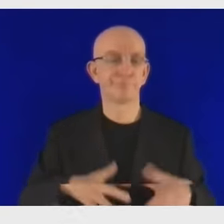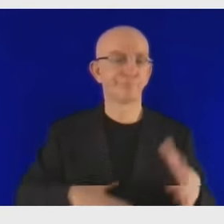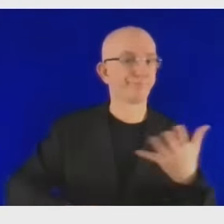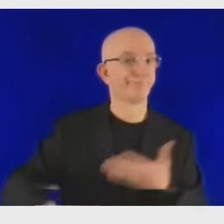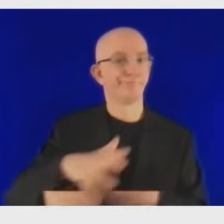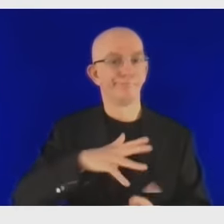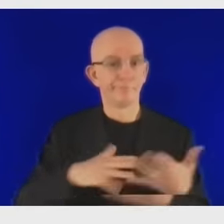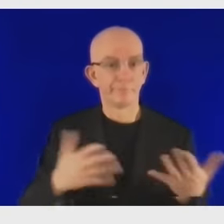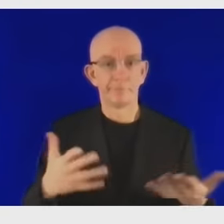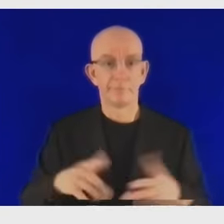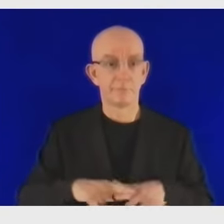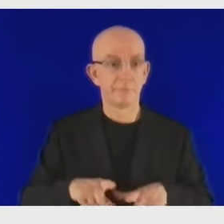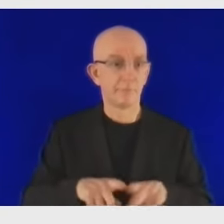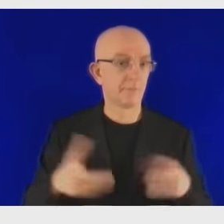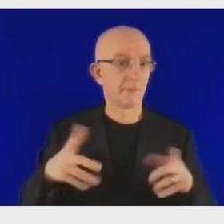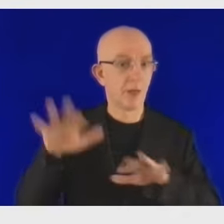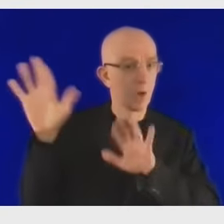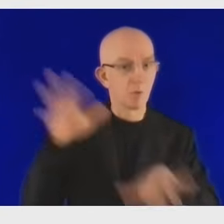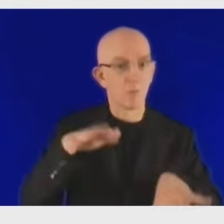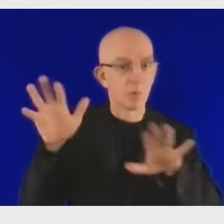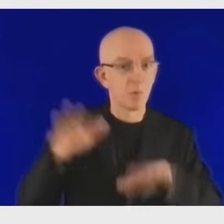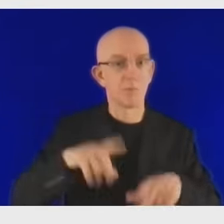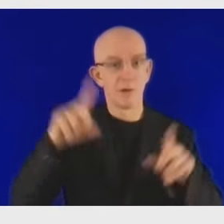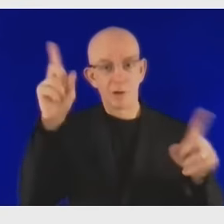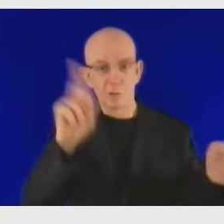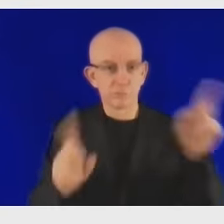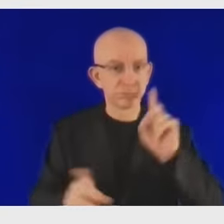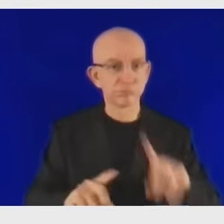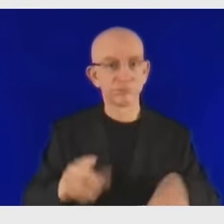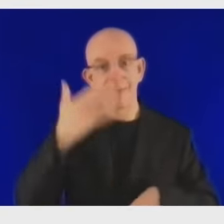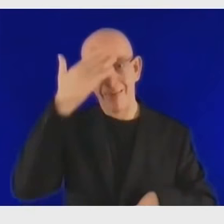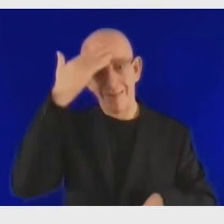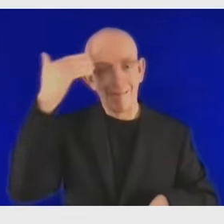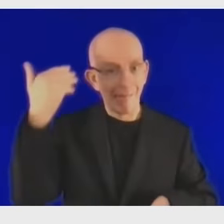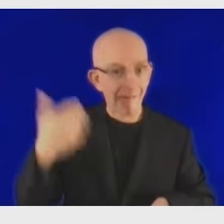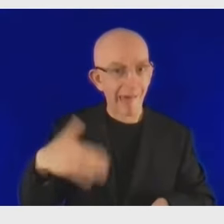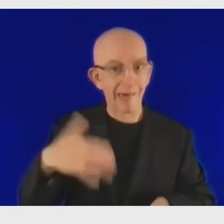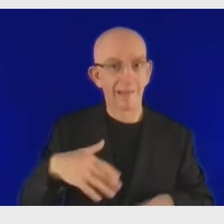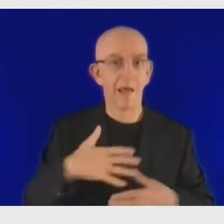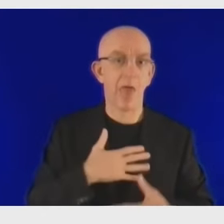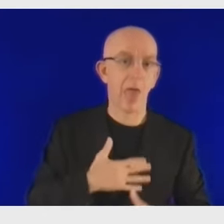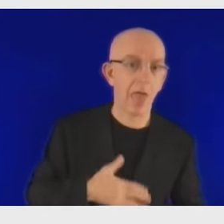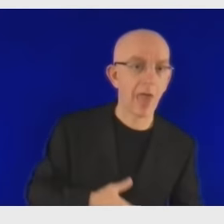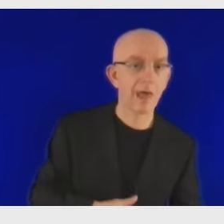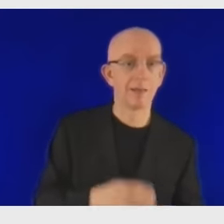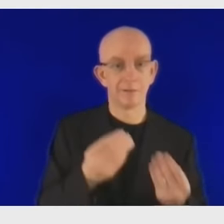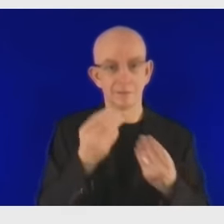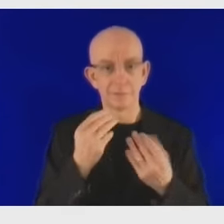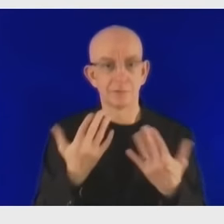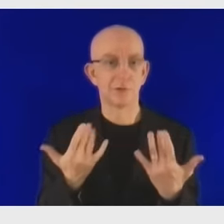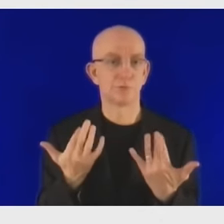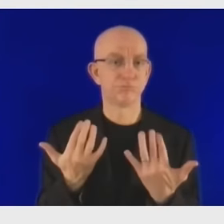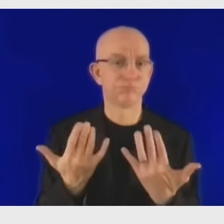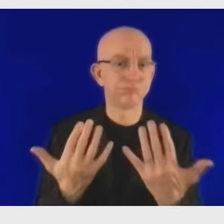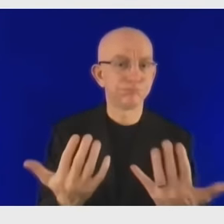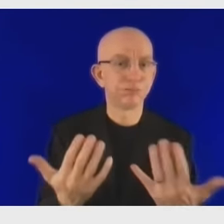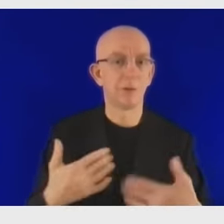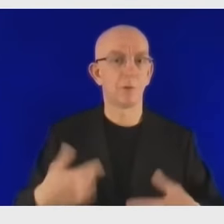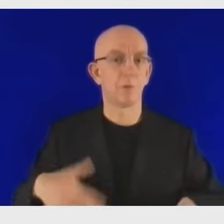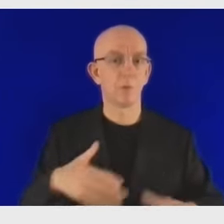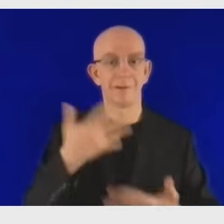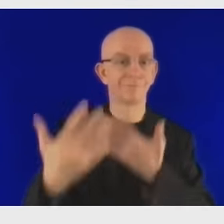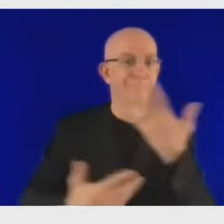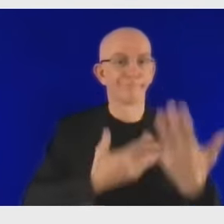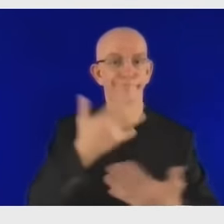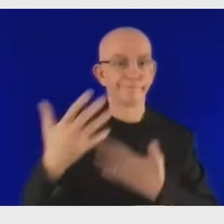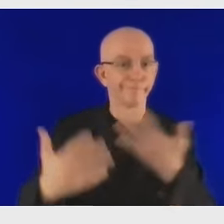exempt. Hurricane Ida here in New York caused devastating loss of life and widespread disruption. And the most